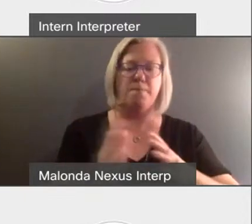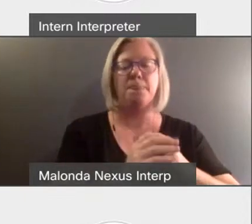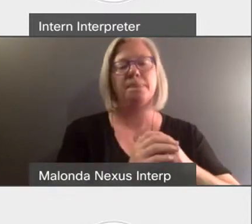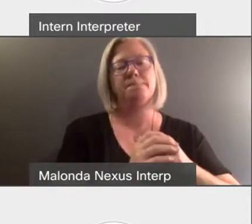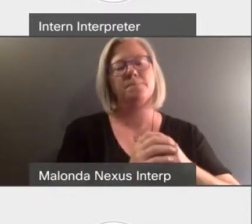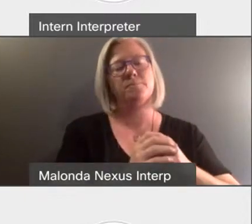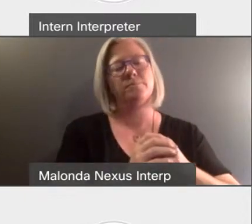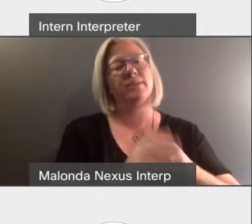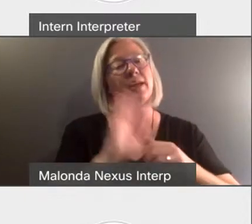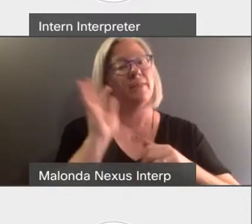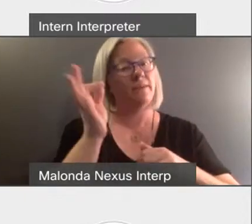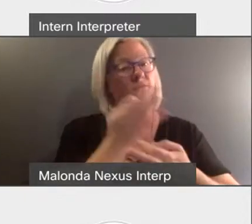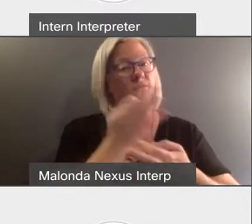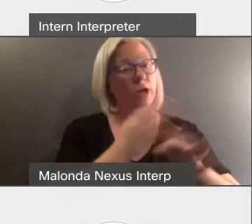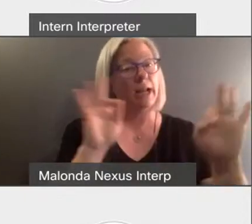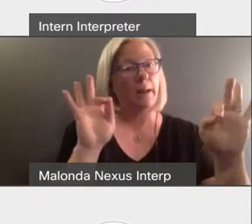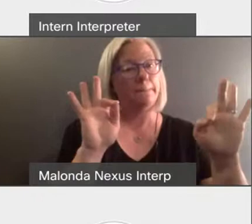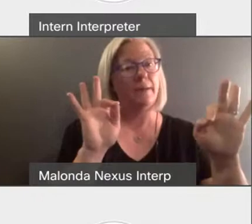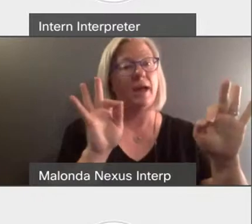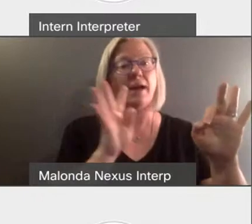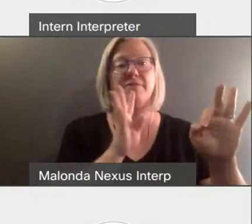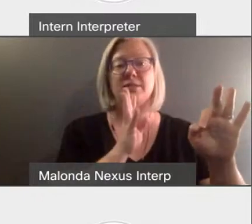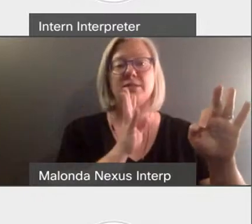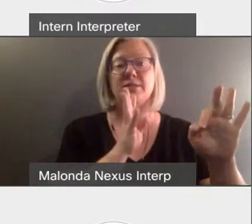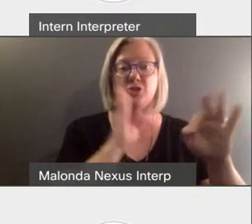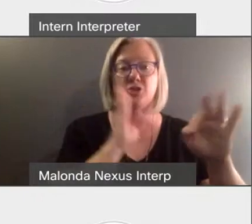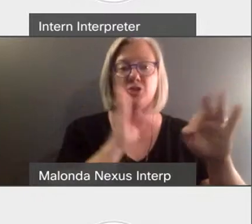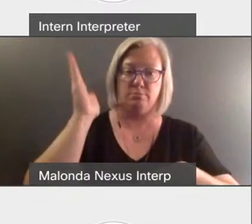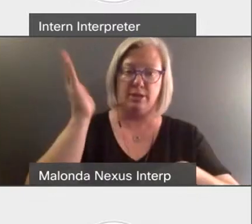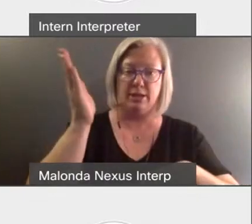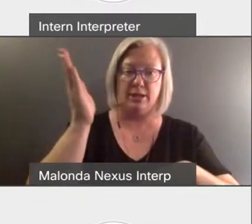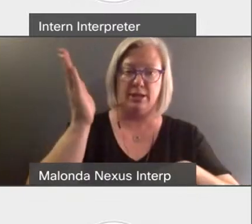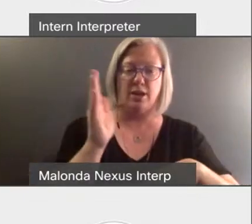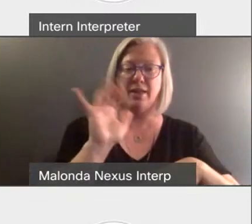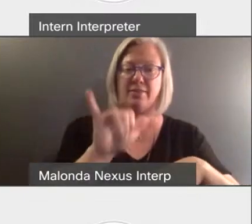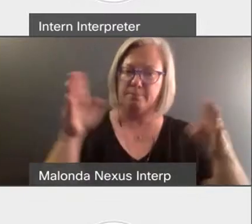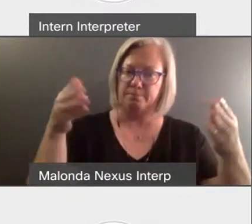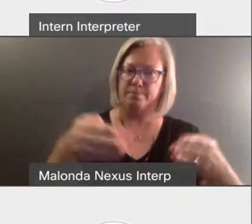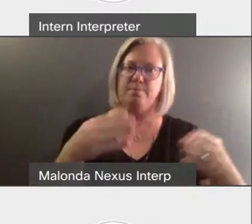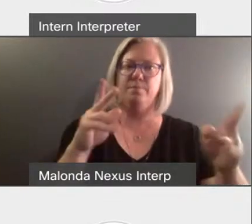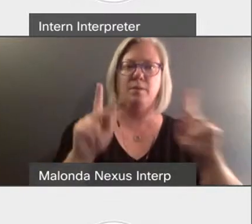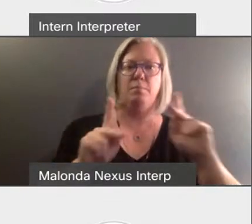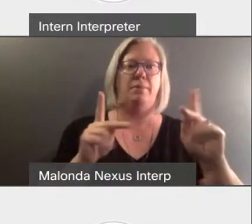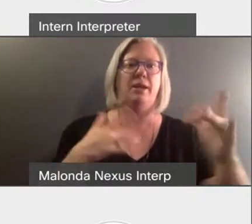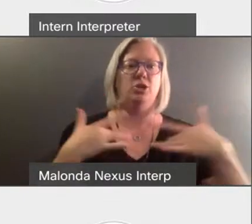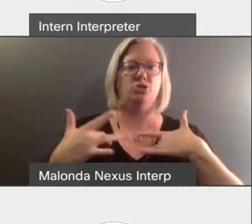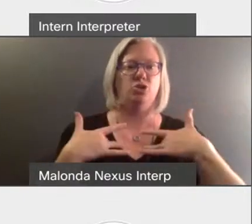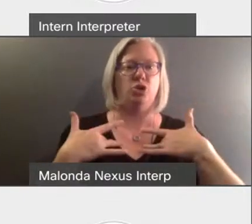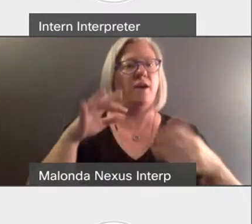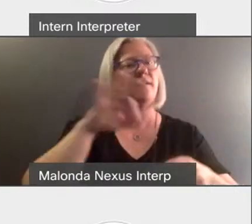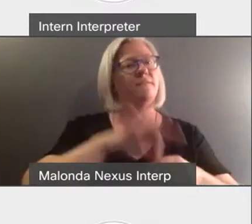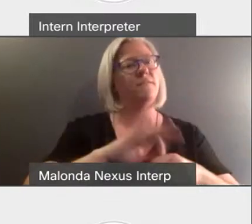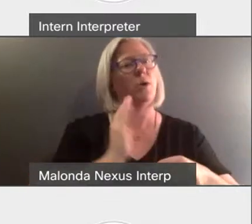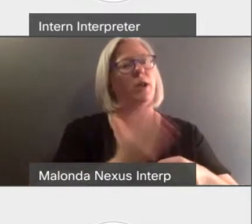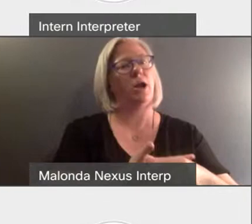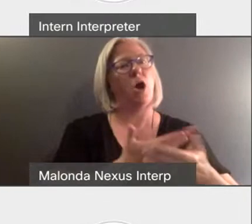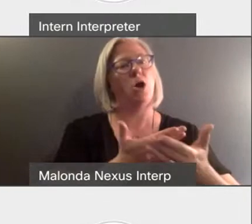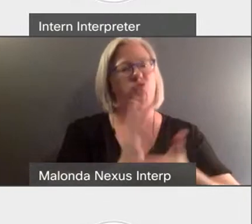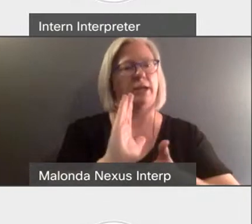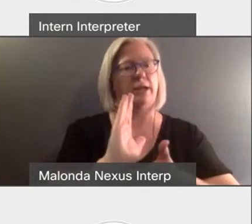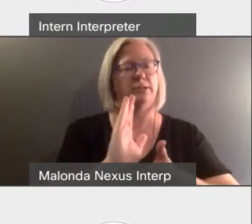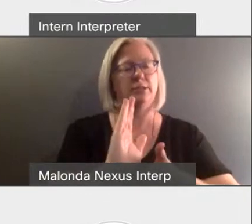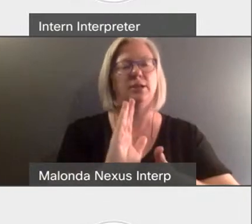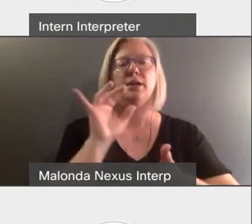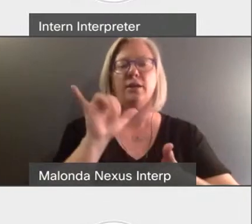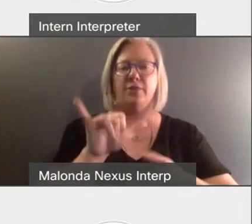the freedom of speech by citizens is a matter of public concern. Voting is our ultimate right. And that